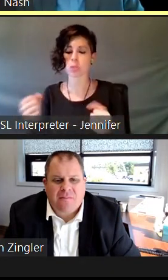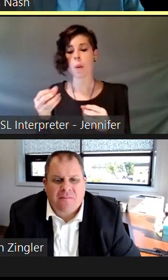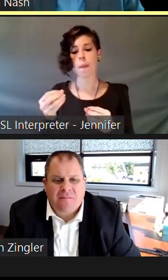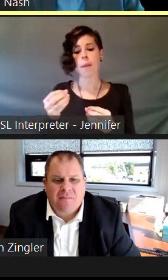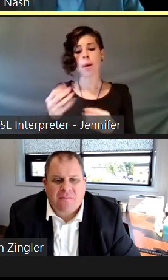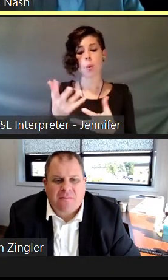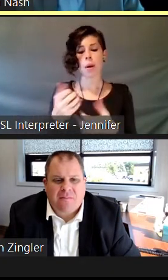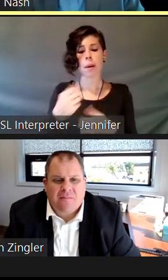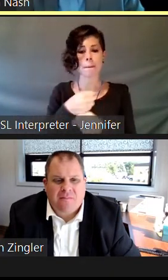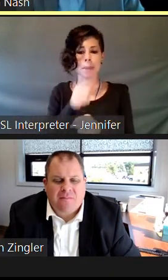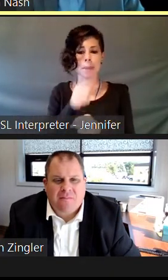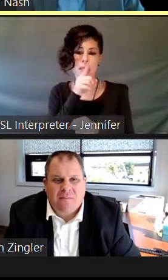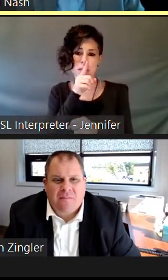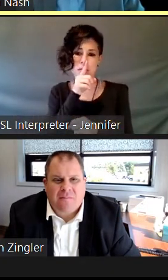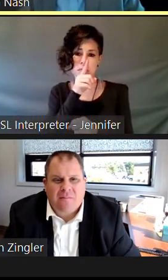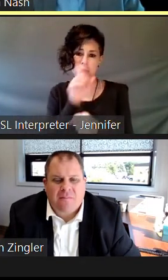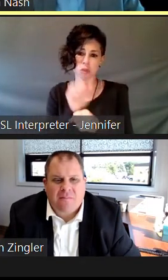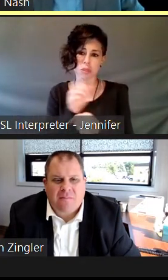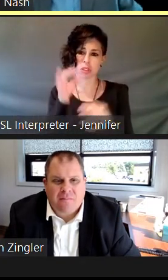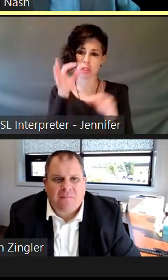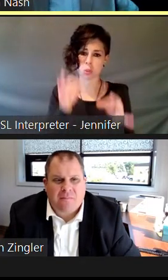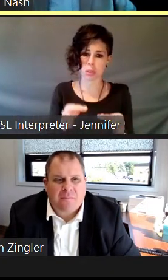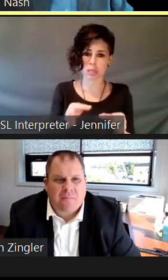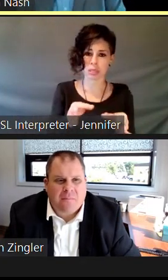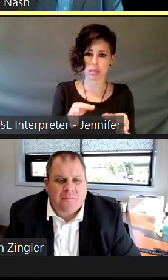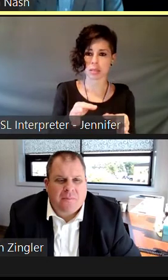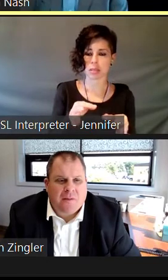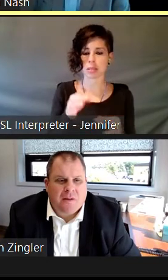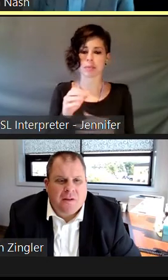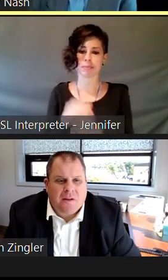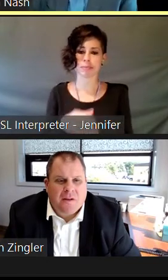choice by decision, not by default.